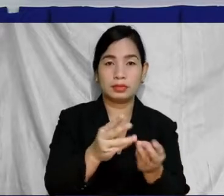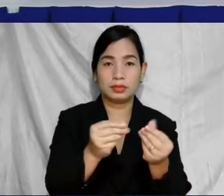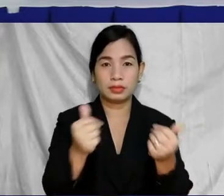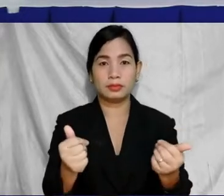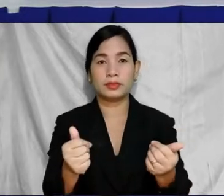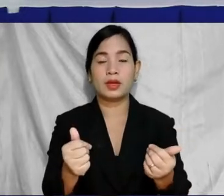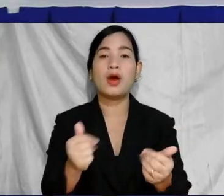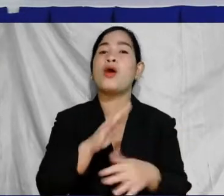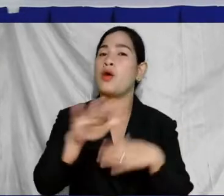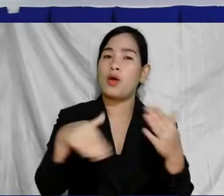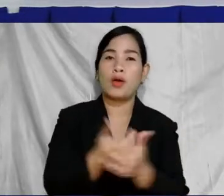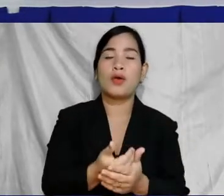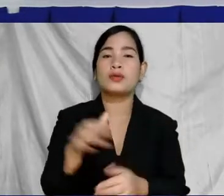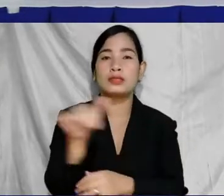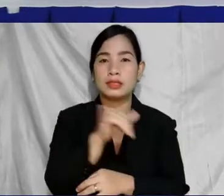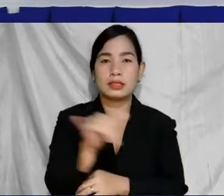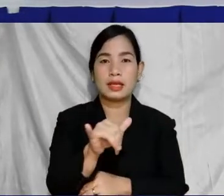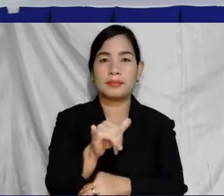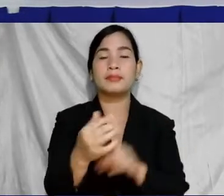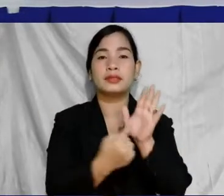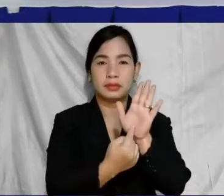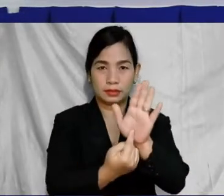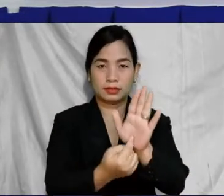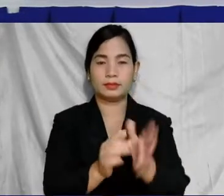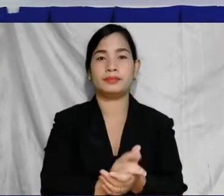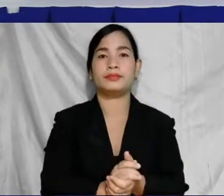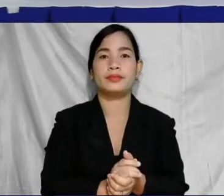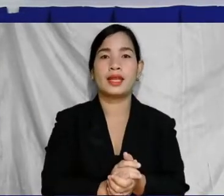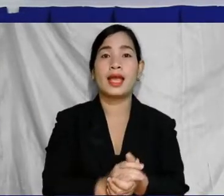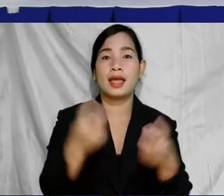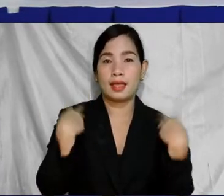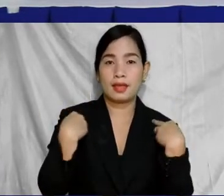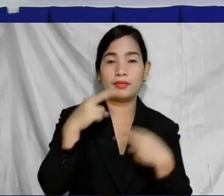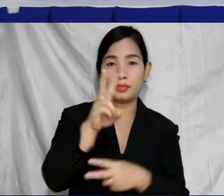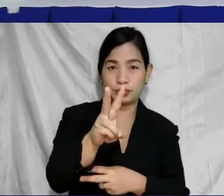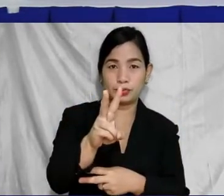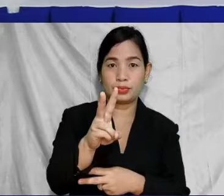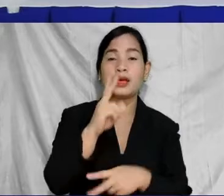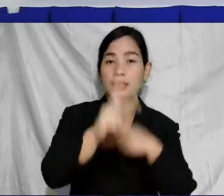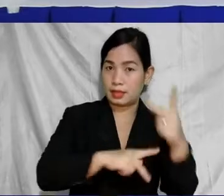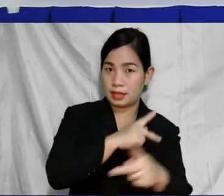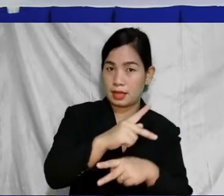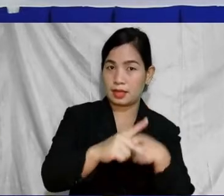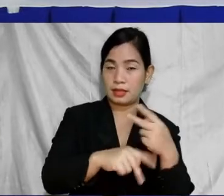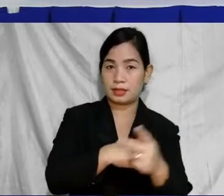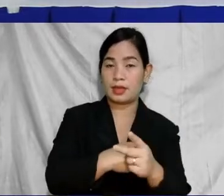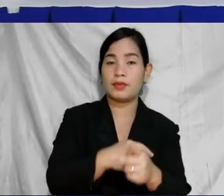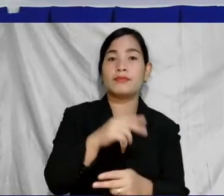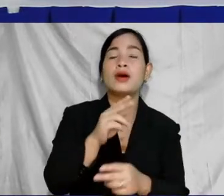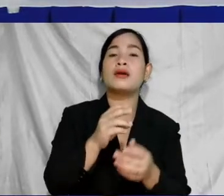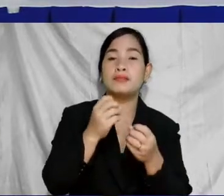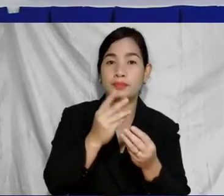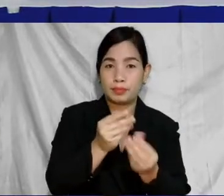Thus, pure substances are always homogeneous in appearance. There are two types of pure